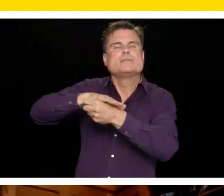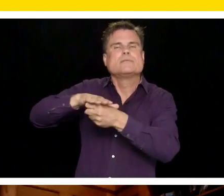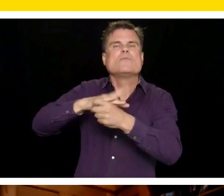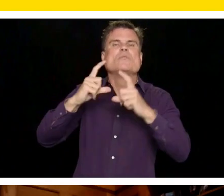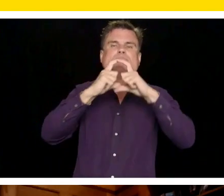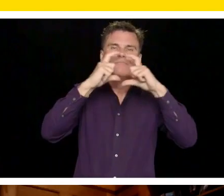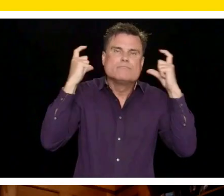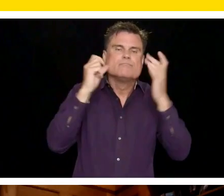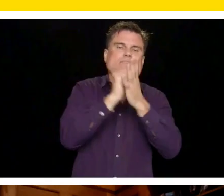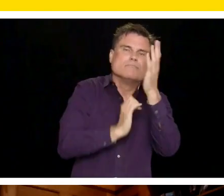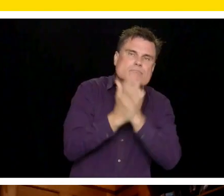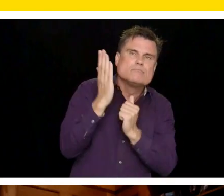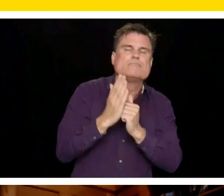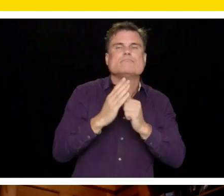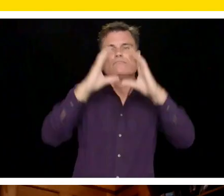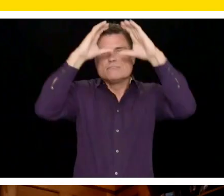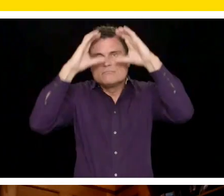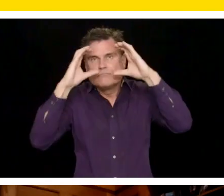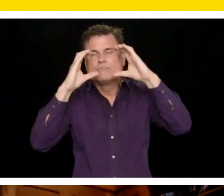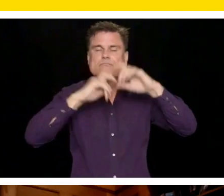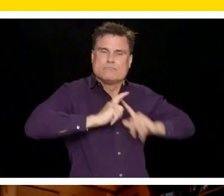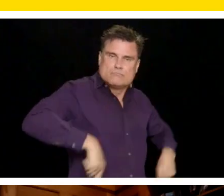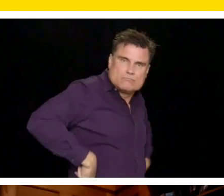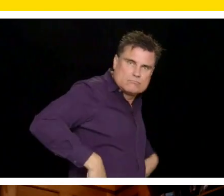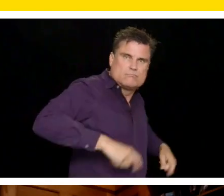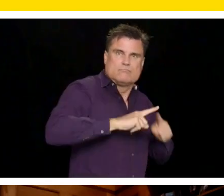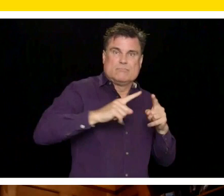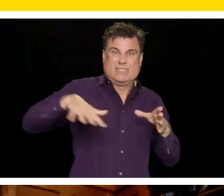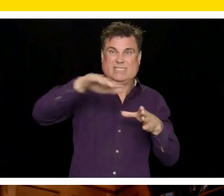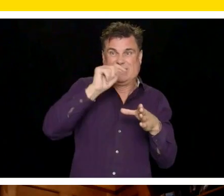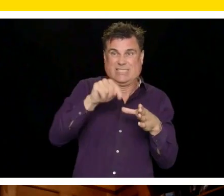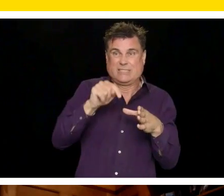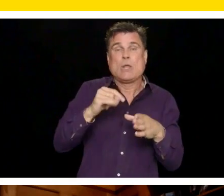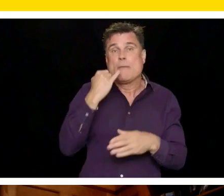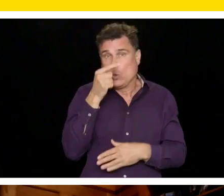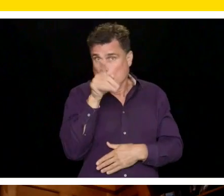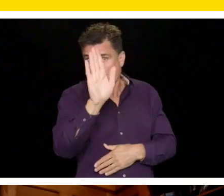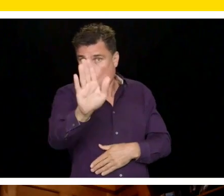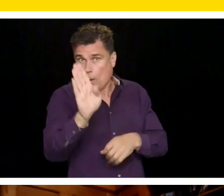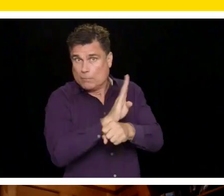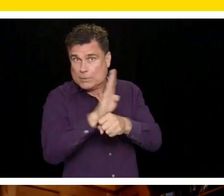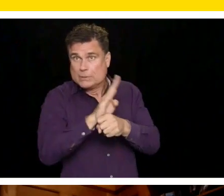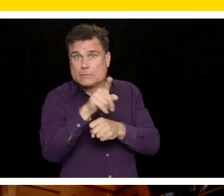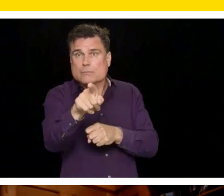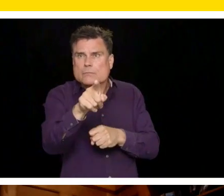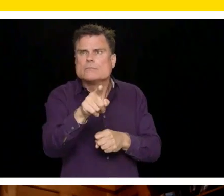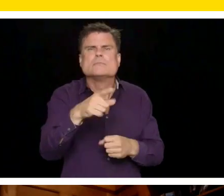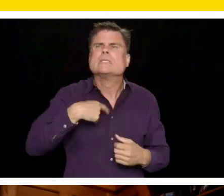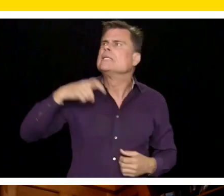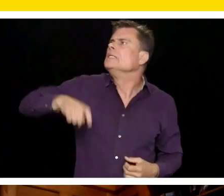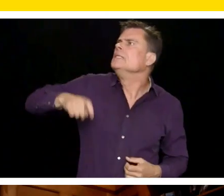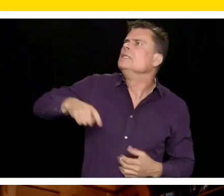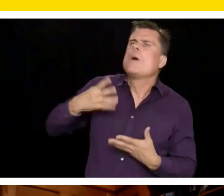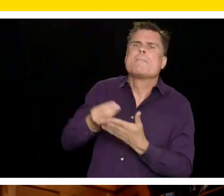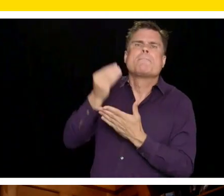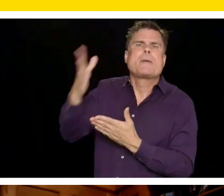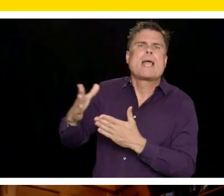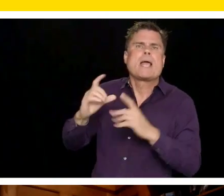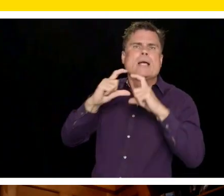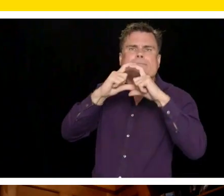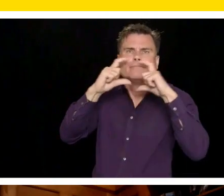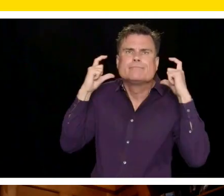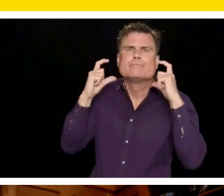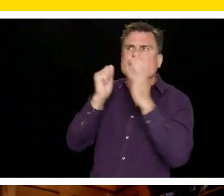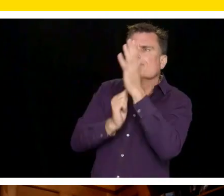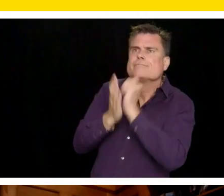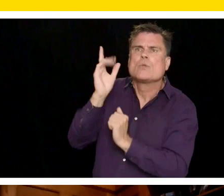your business safely during the pandemic. We know that more needs to be done on the road back to economic recovery, and we are prepared to do what it takes to